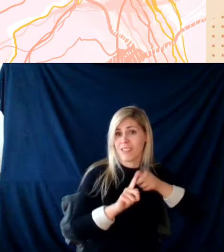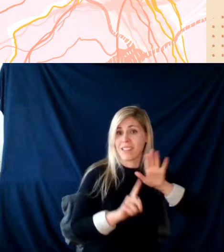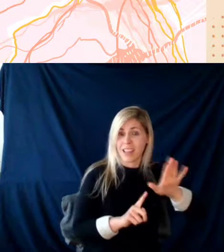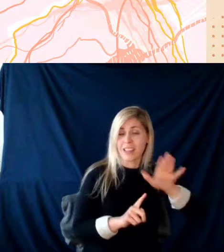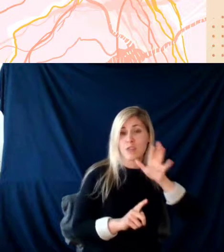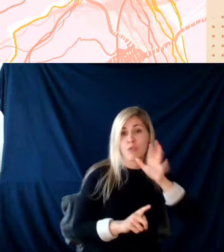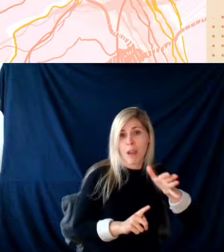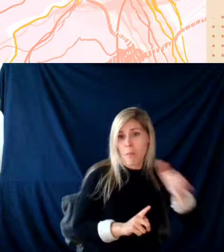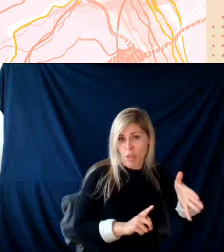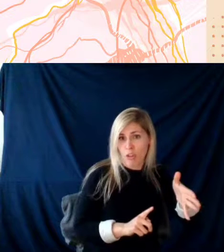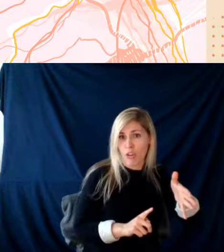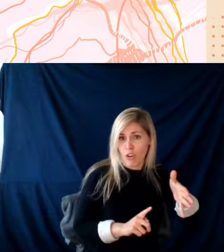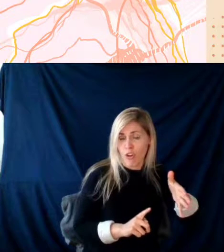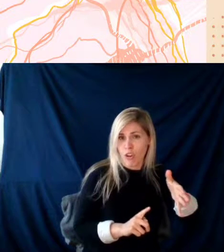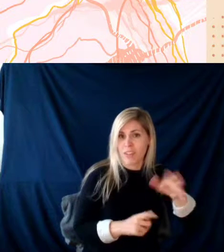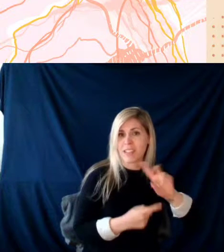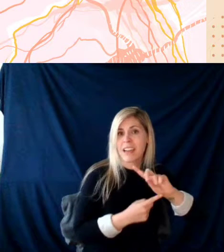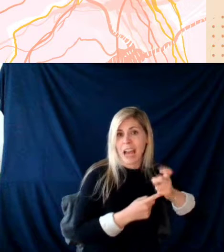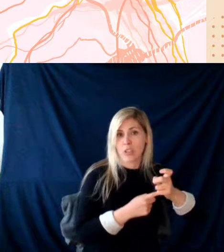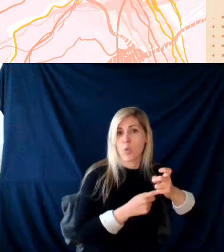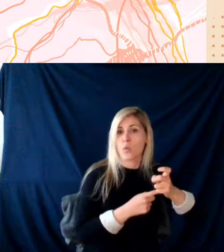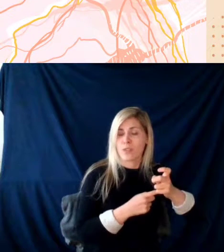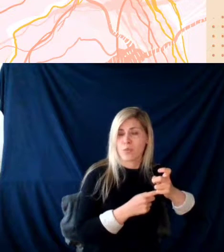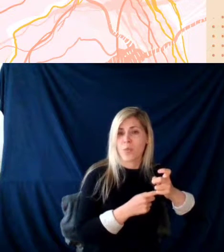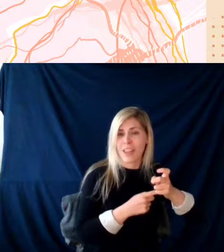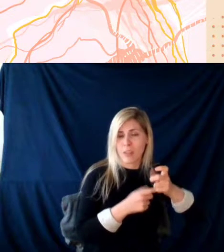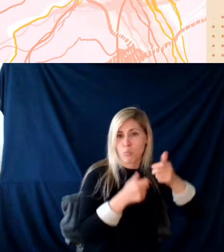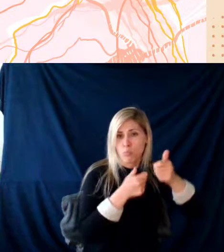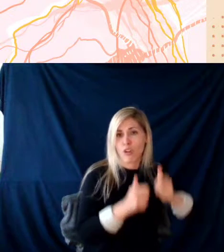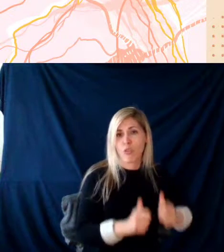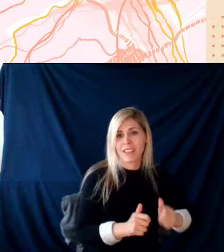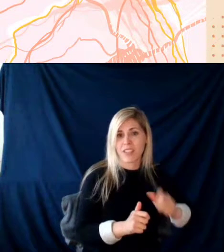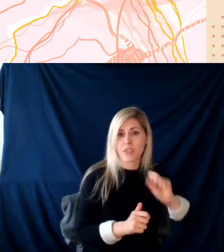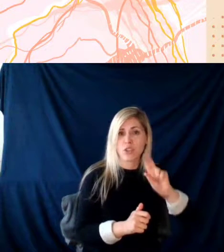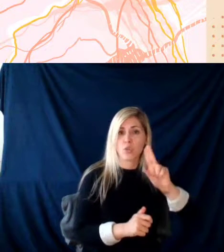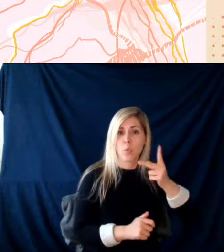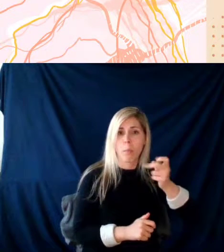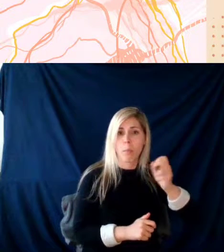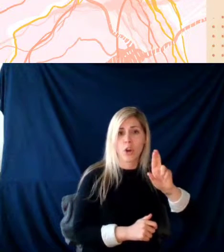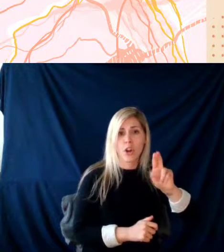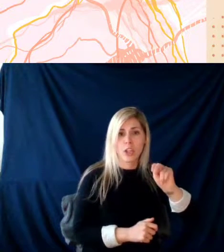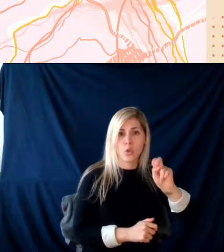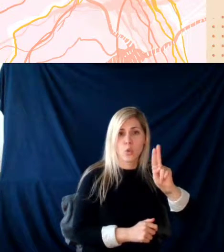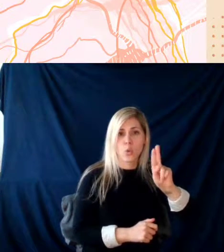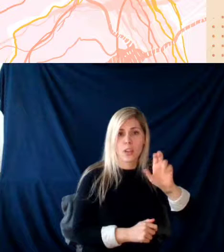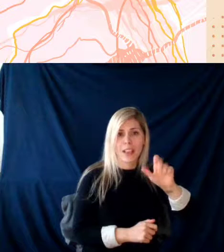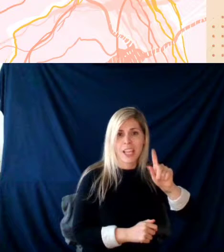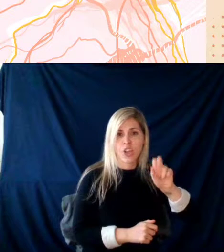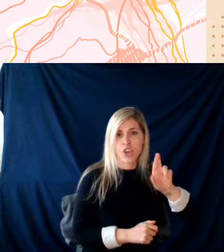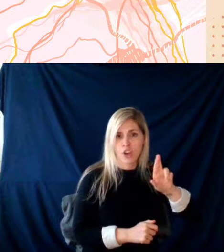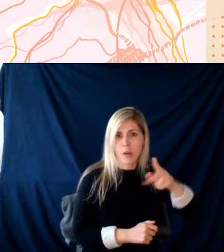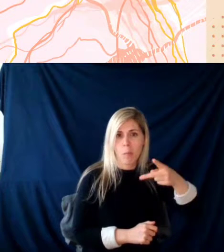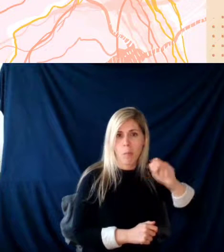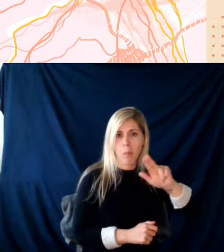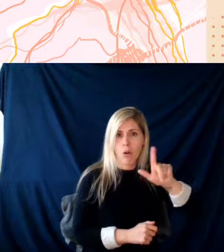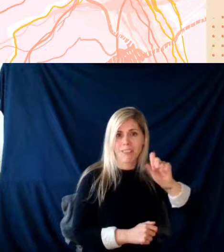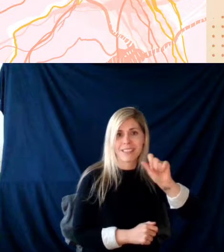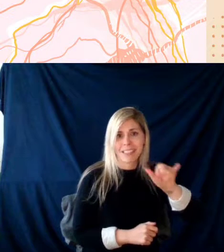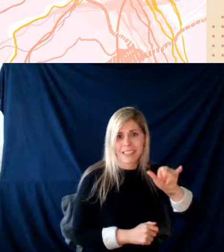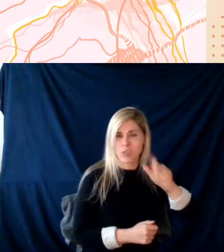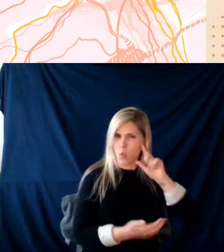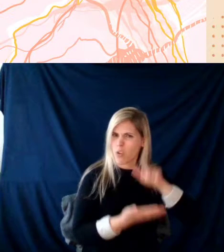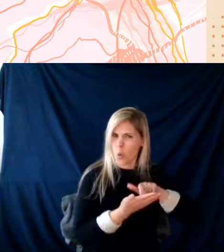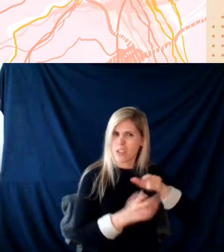friends, his grandmother was diagnosed with progressive supranuclear palsy. And I noticed, how